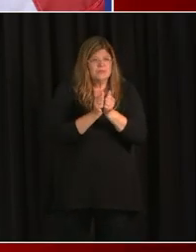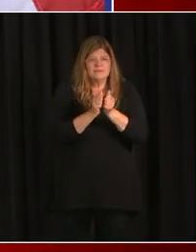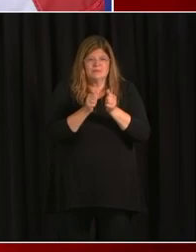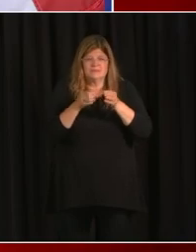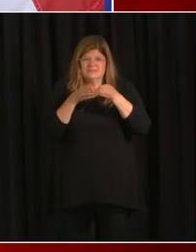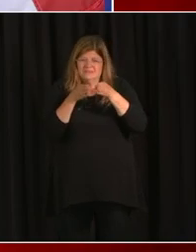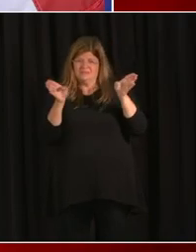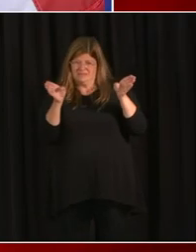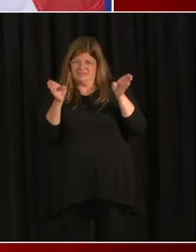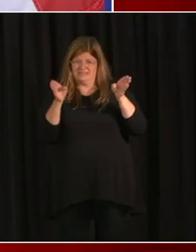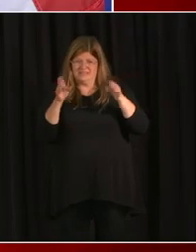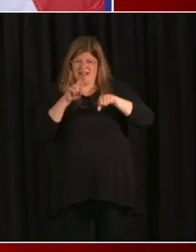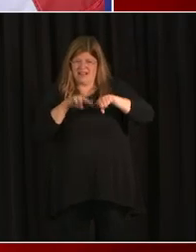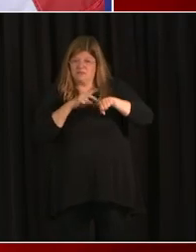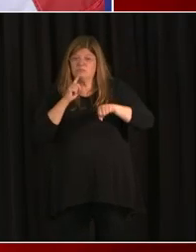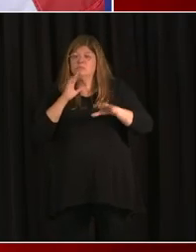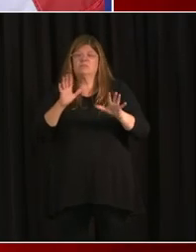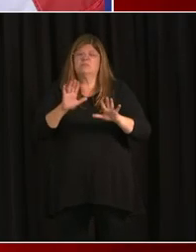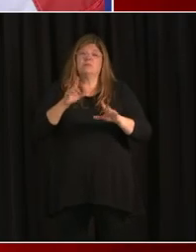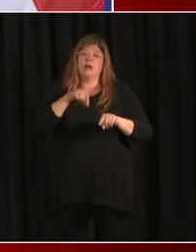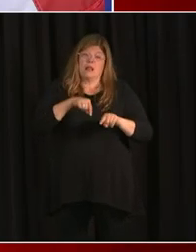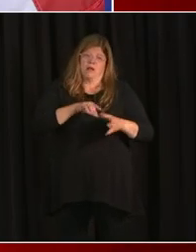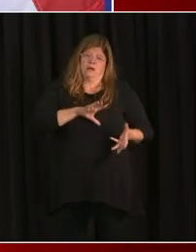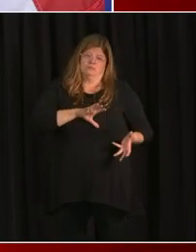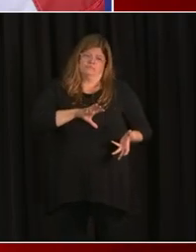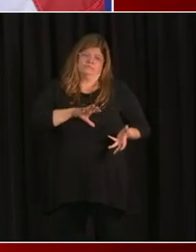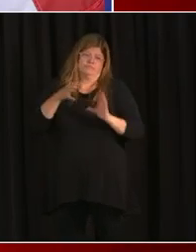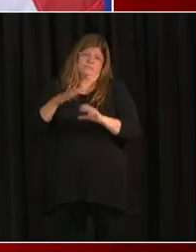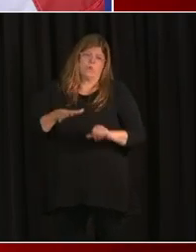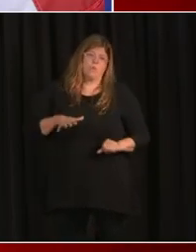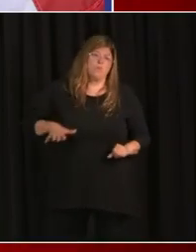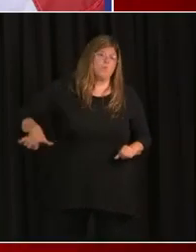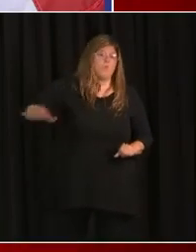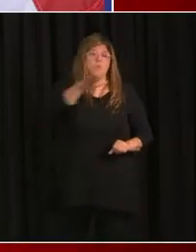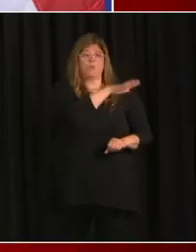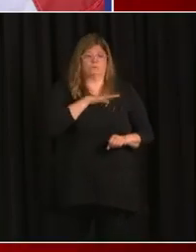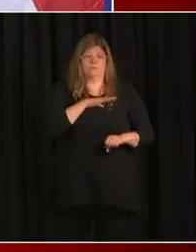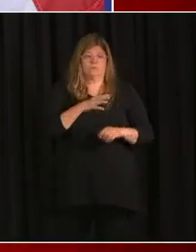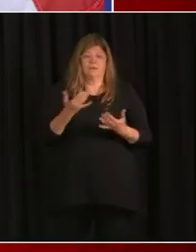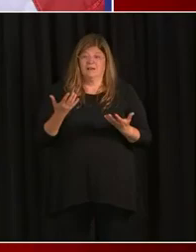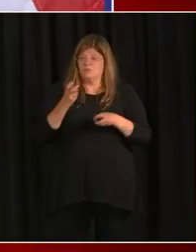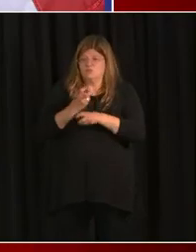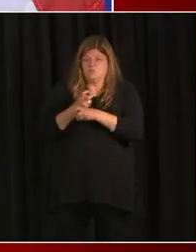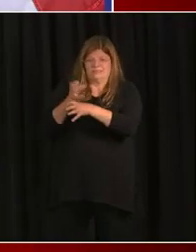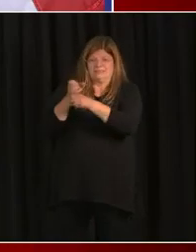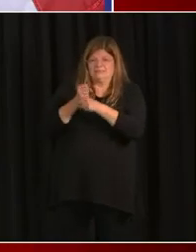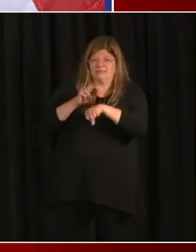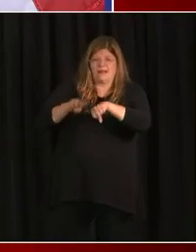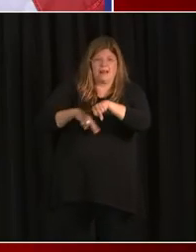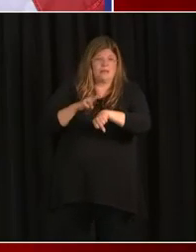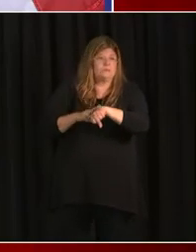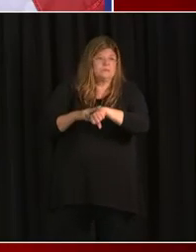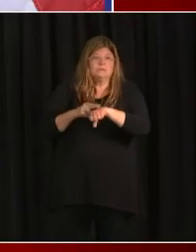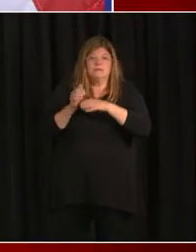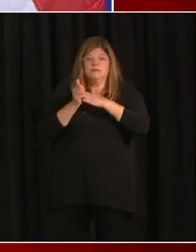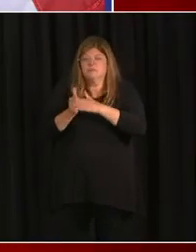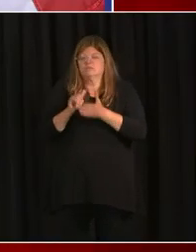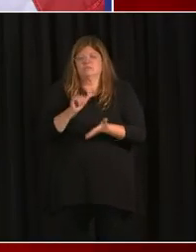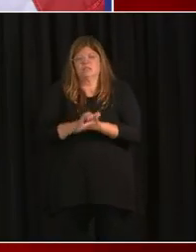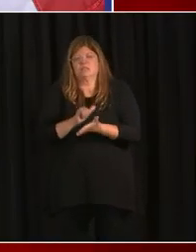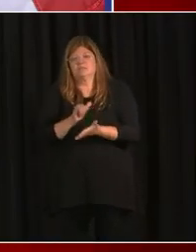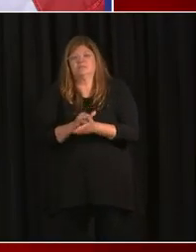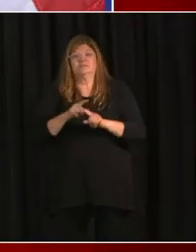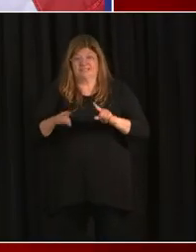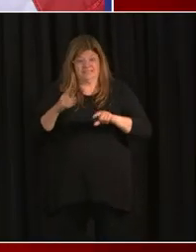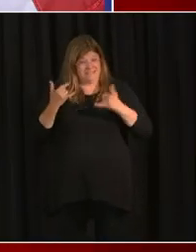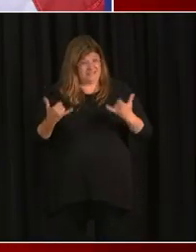virus all over the country, and we can't have our national leadership throwing up their hands. Absolutely. This may be a time